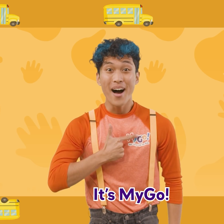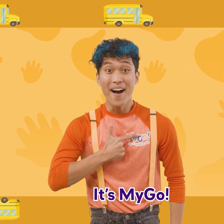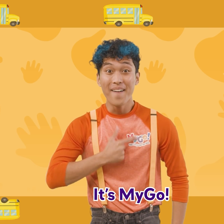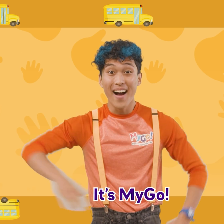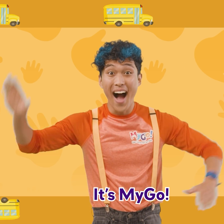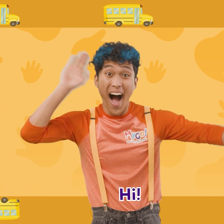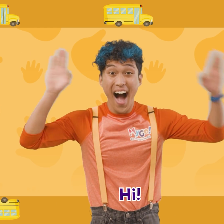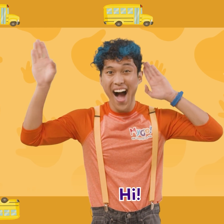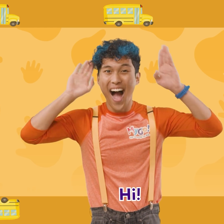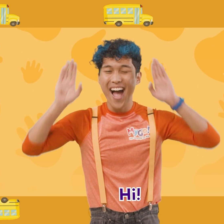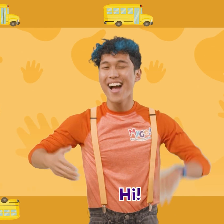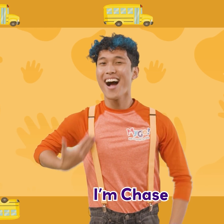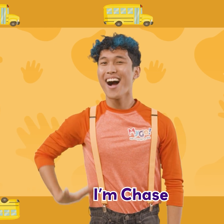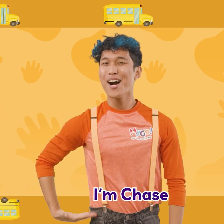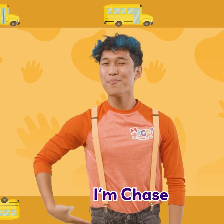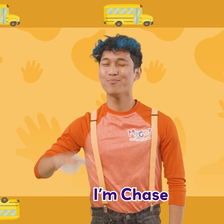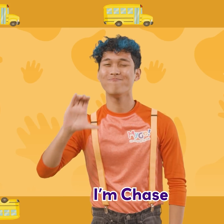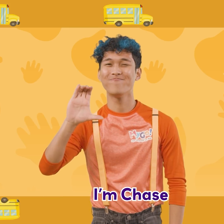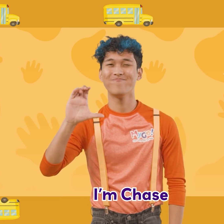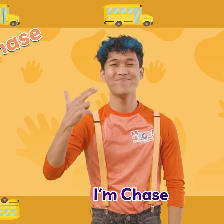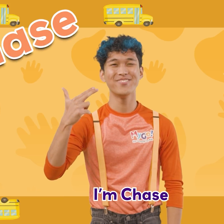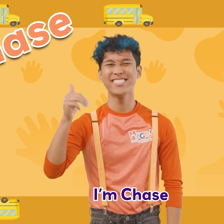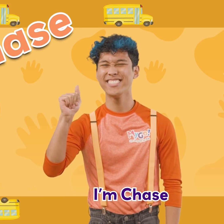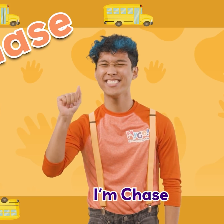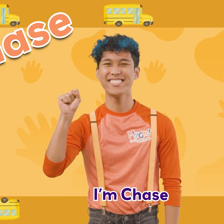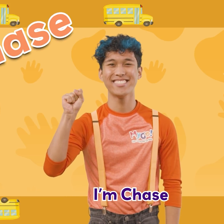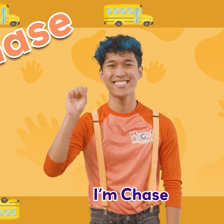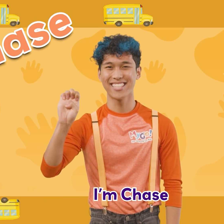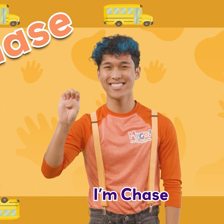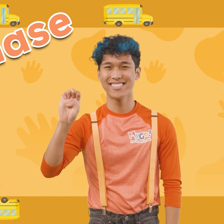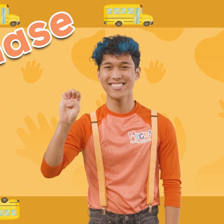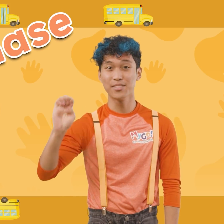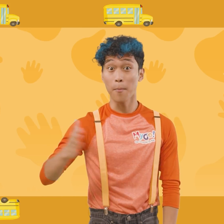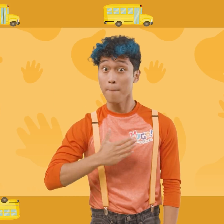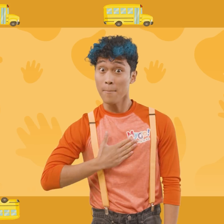It's my go. Hi, I'm Chase.